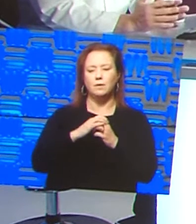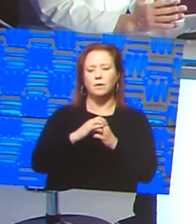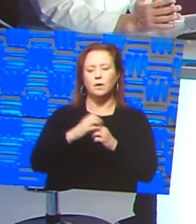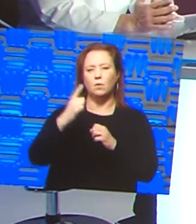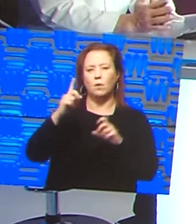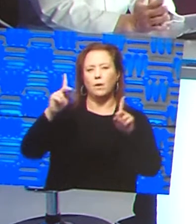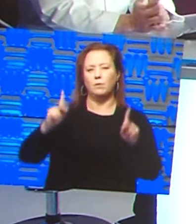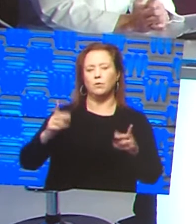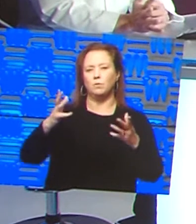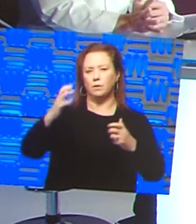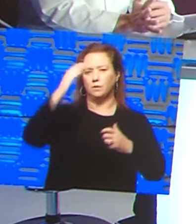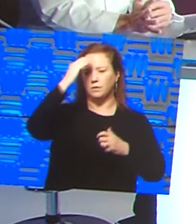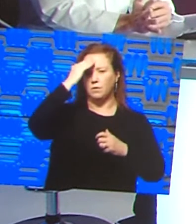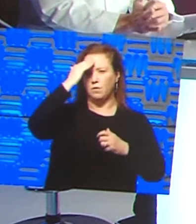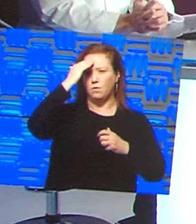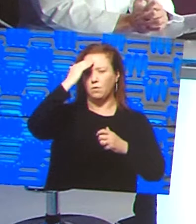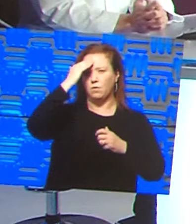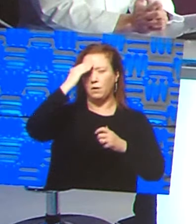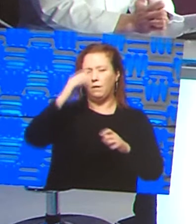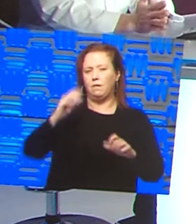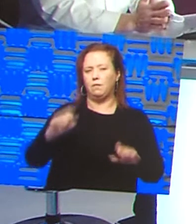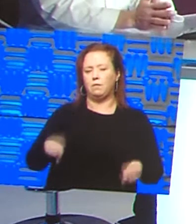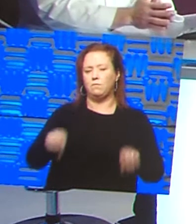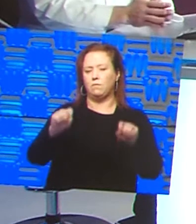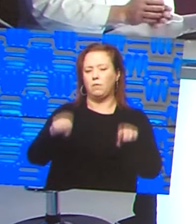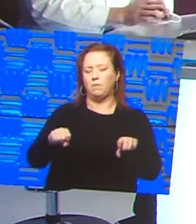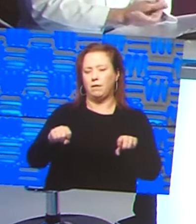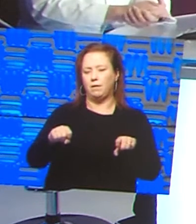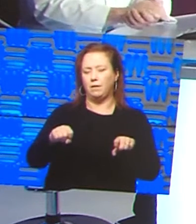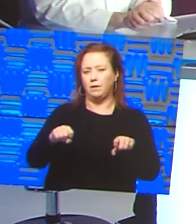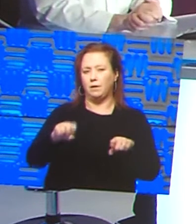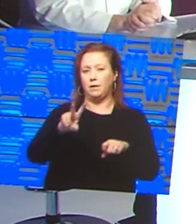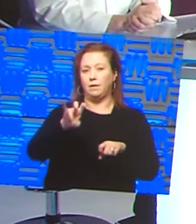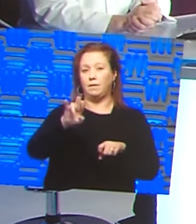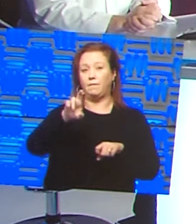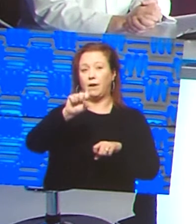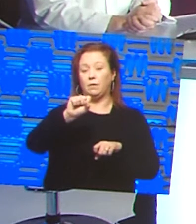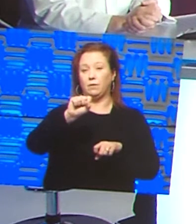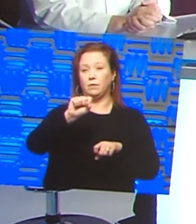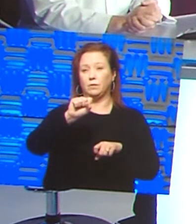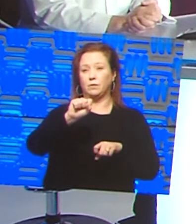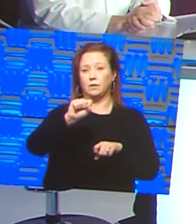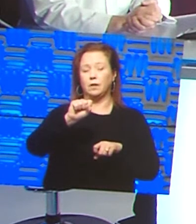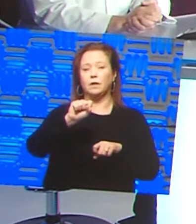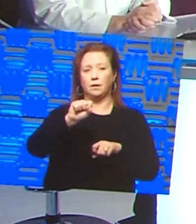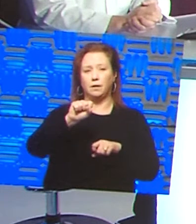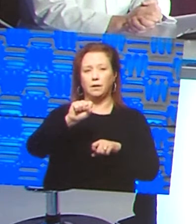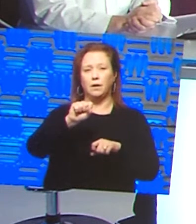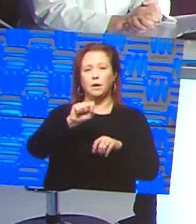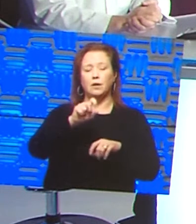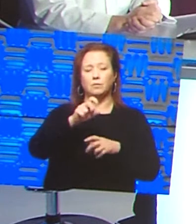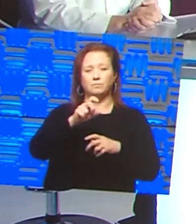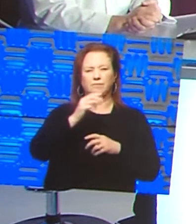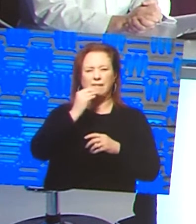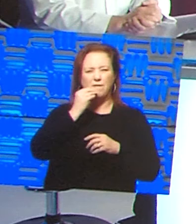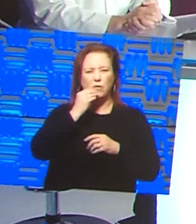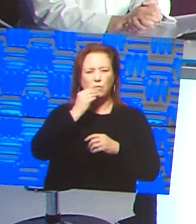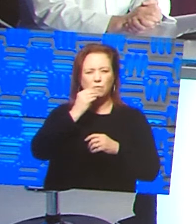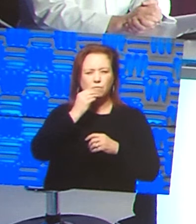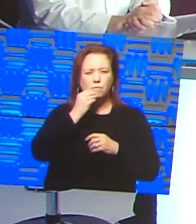for this as a team and then having the advantage of being part of the health system and working through their